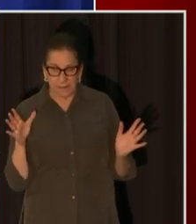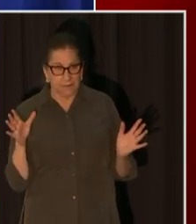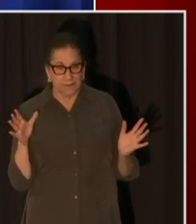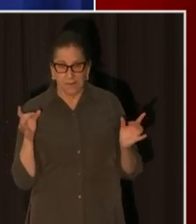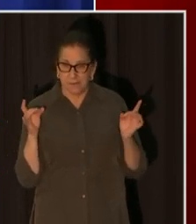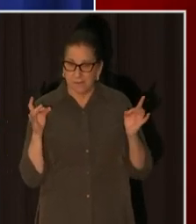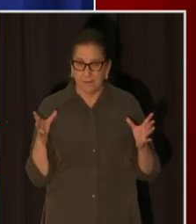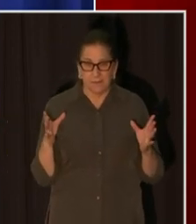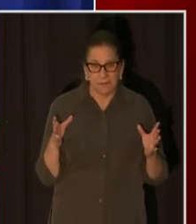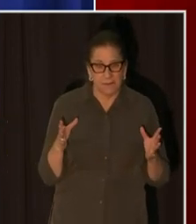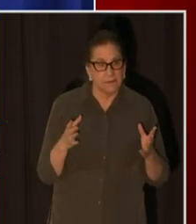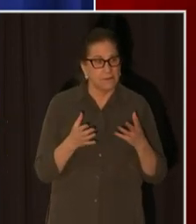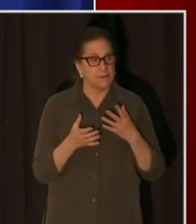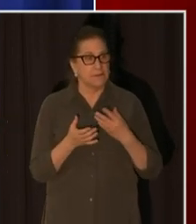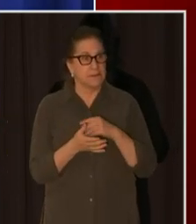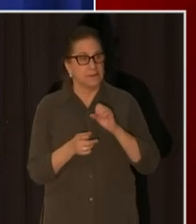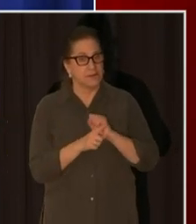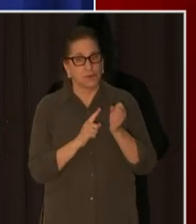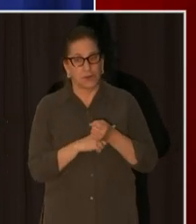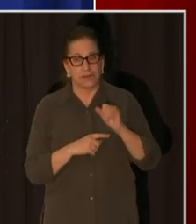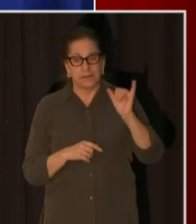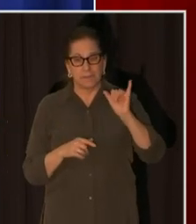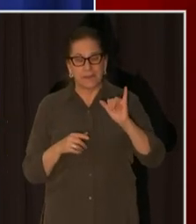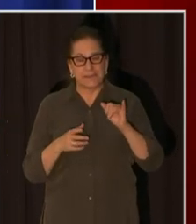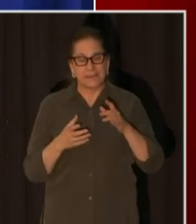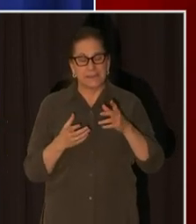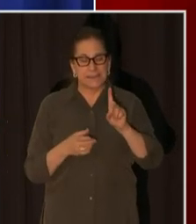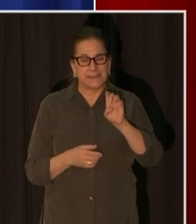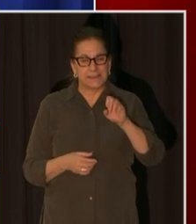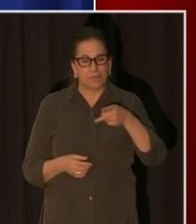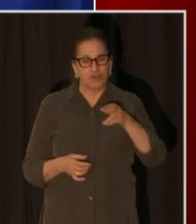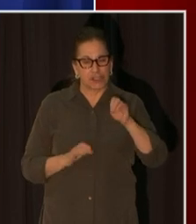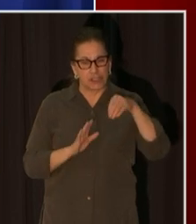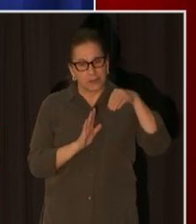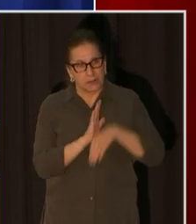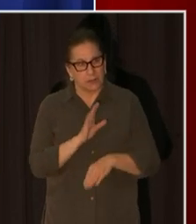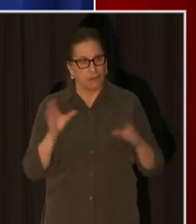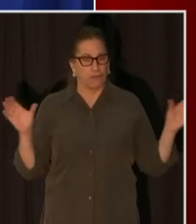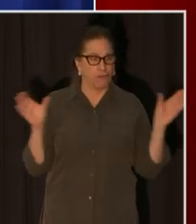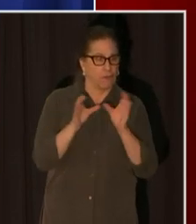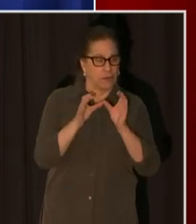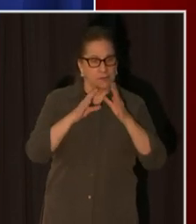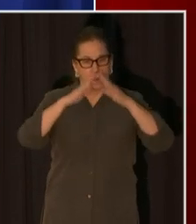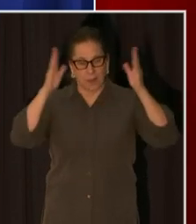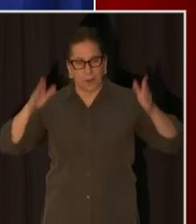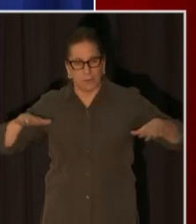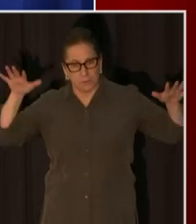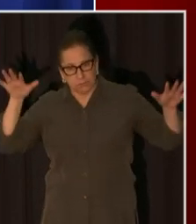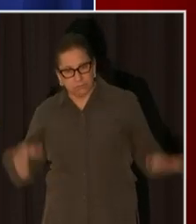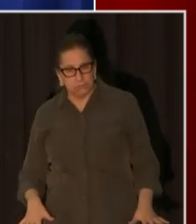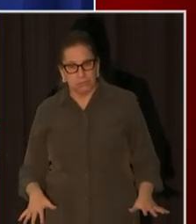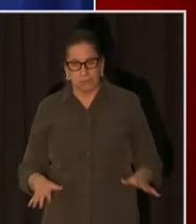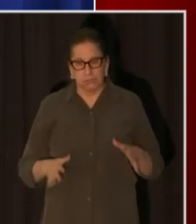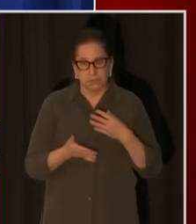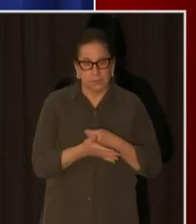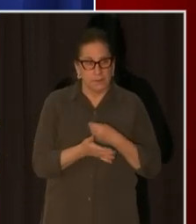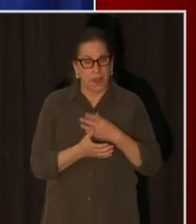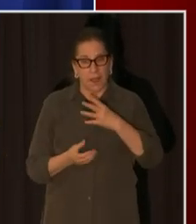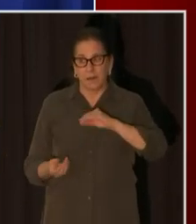That's inexcusable. And so if we really want resources to get to those those financial agencies